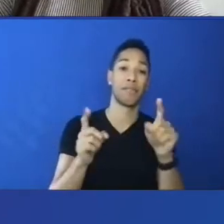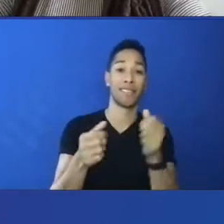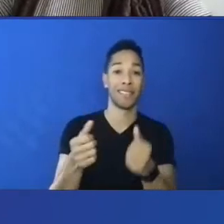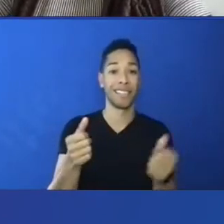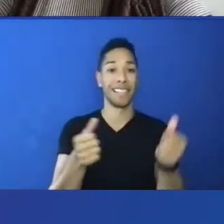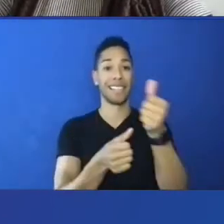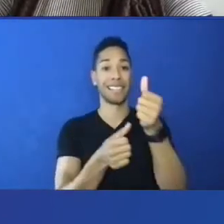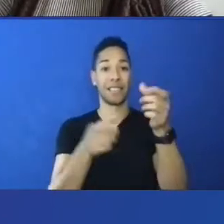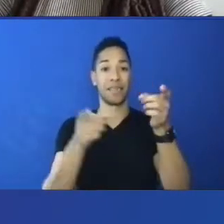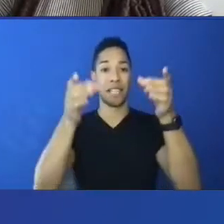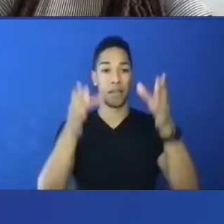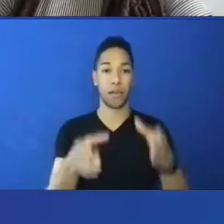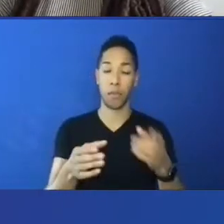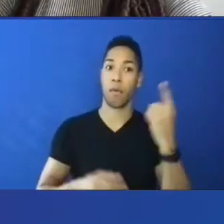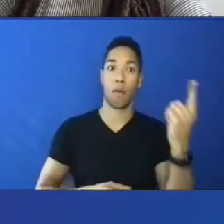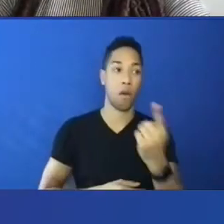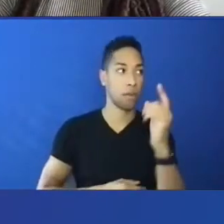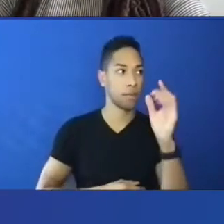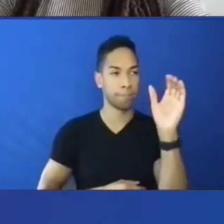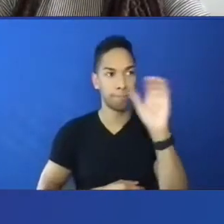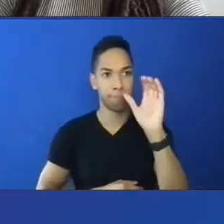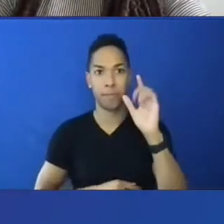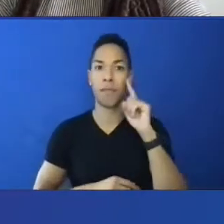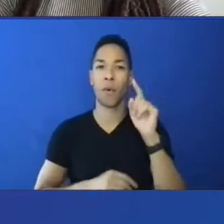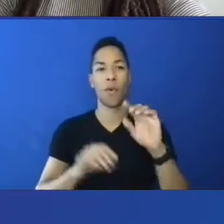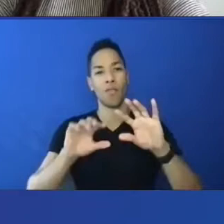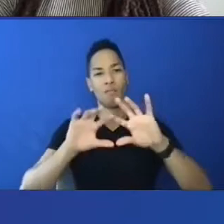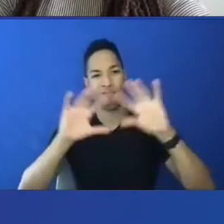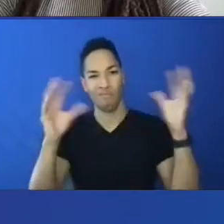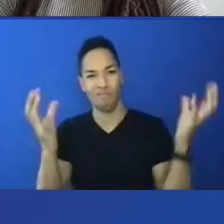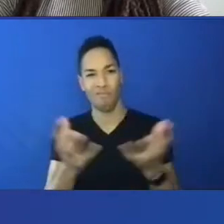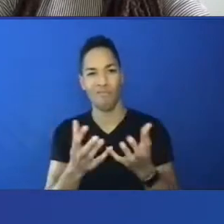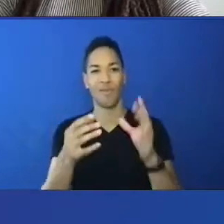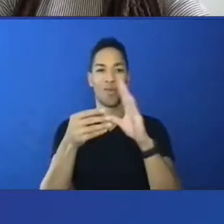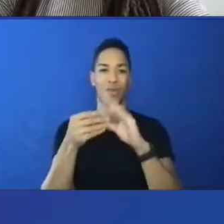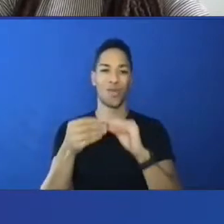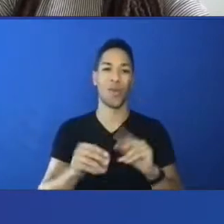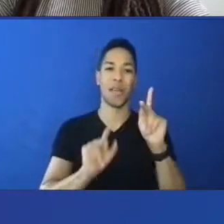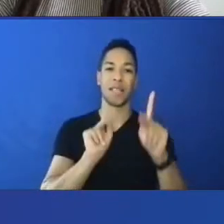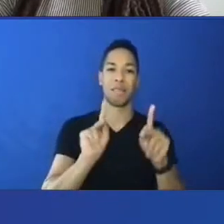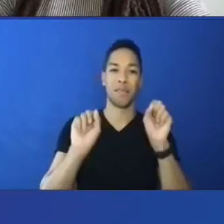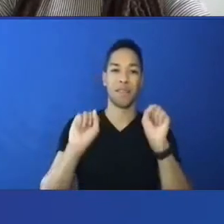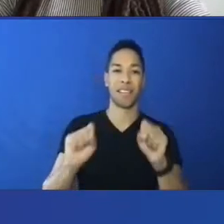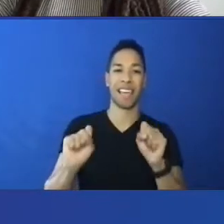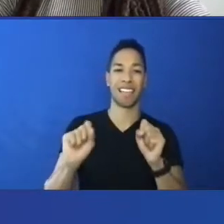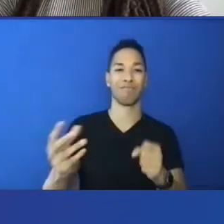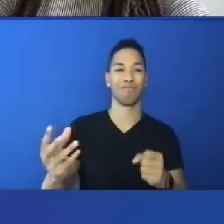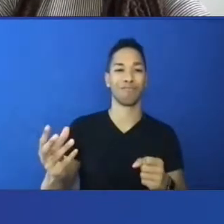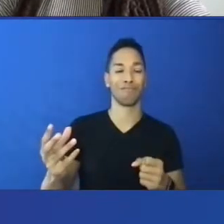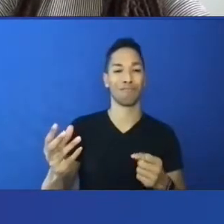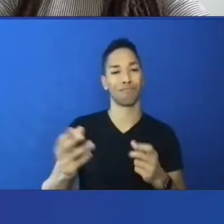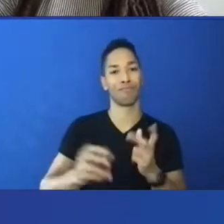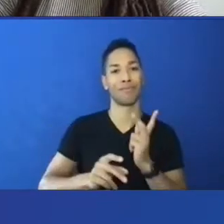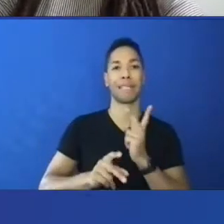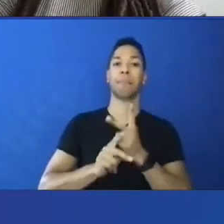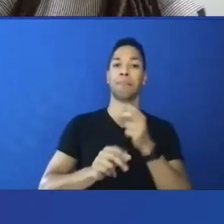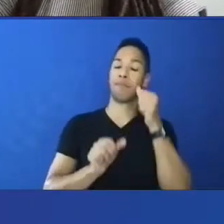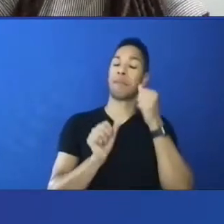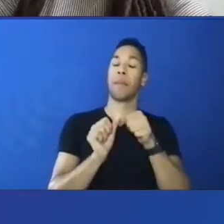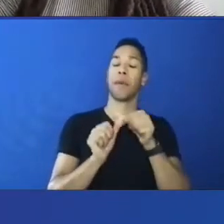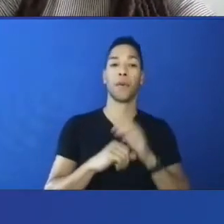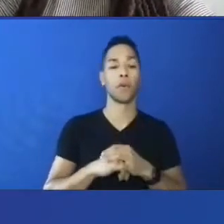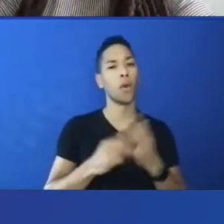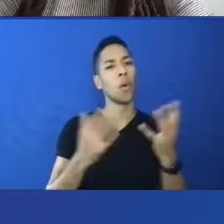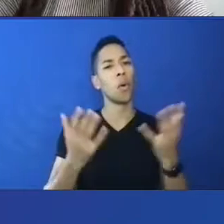always looking for sort of universal stories that people can take away. And, you know, what are circumstances